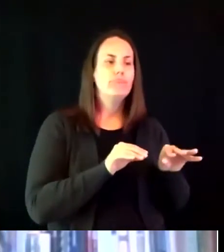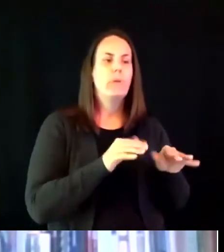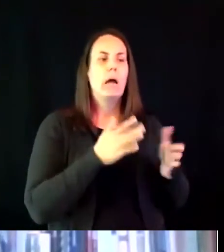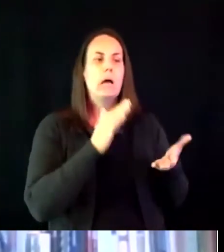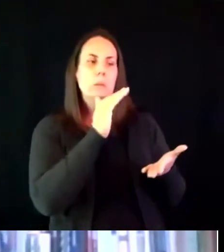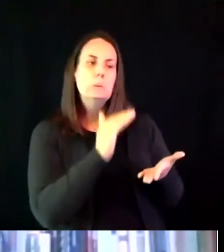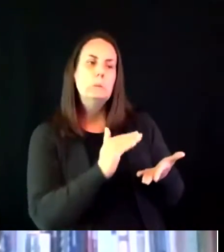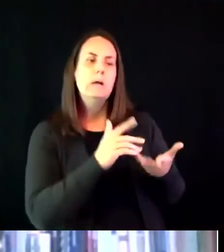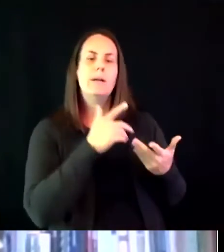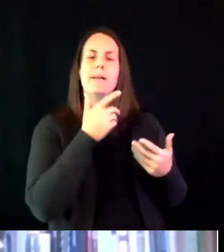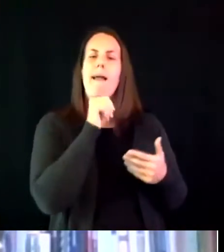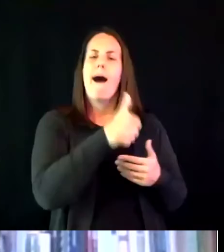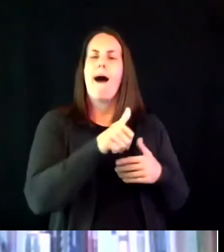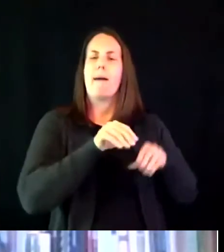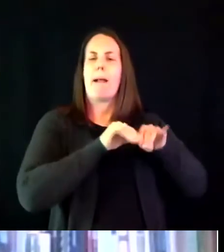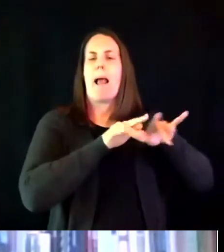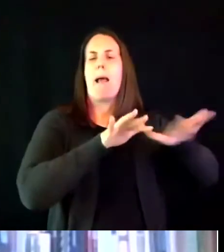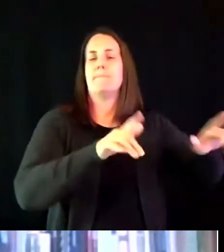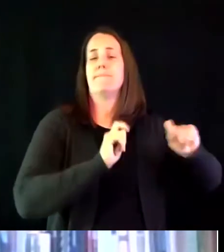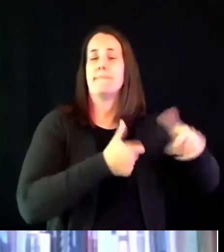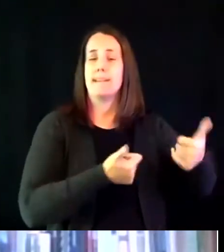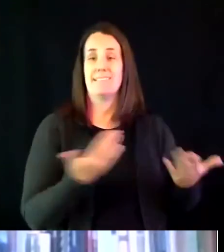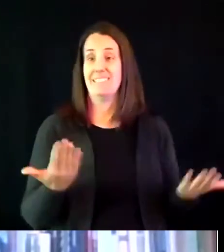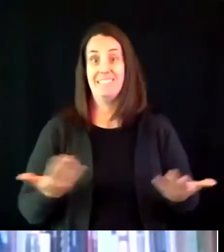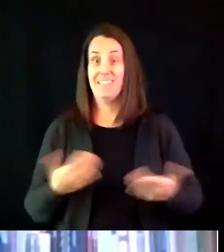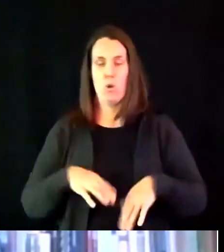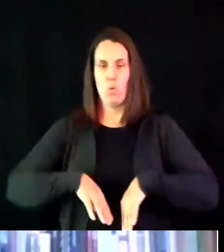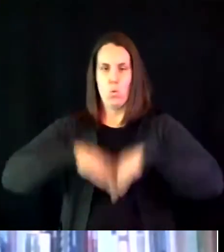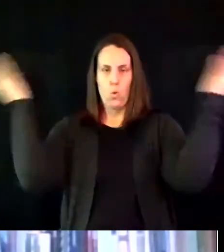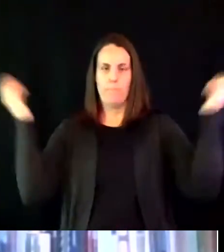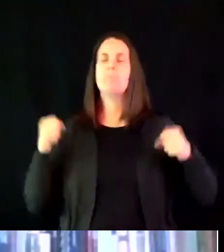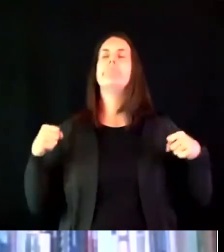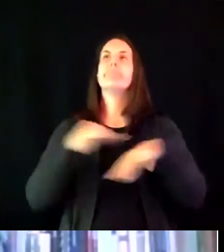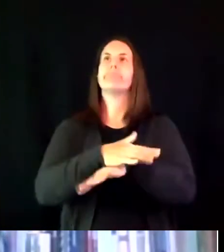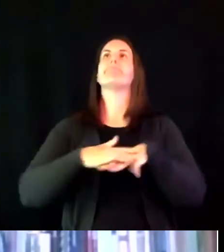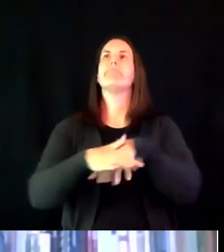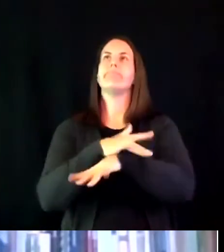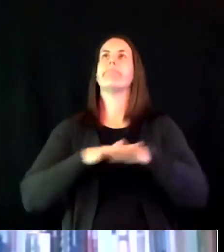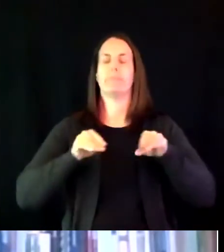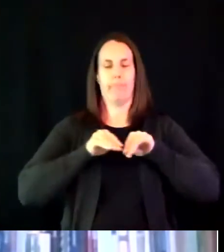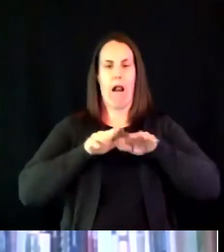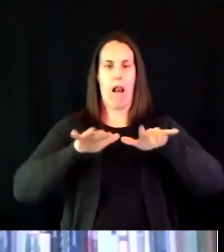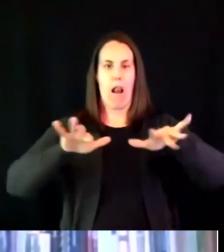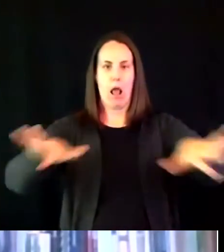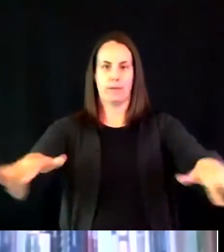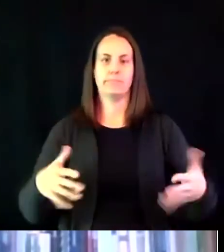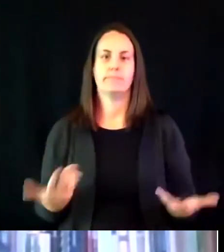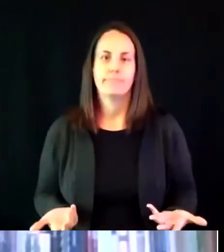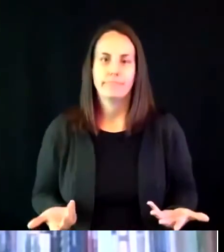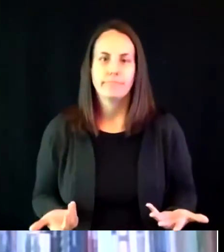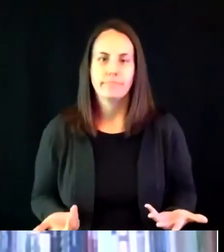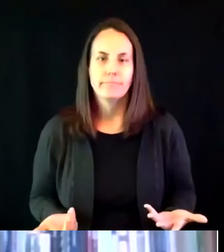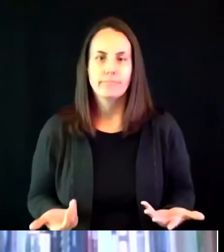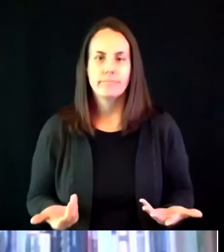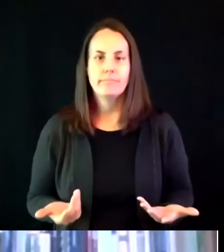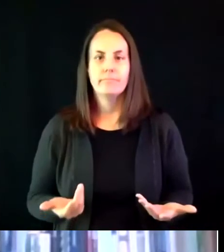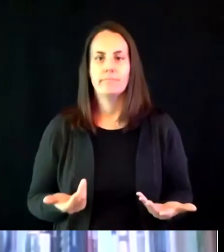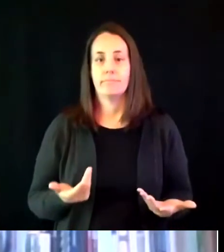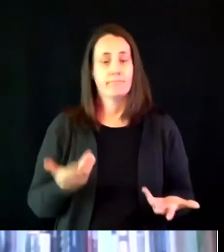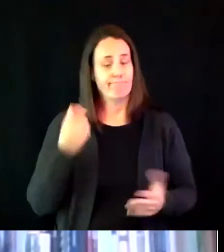what I previously called COVID fatigue, and people let their guard down when the numbers get a little better and